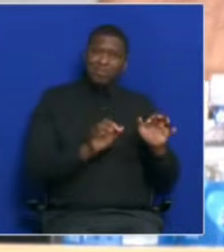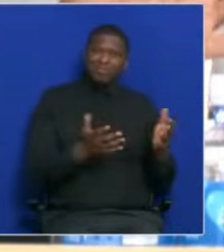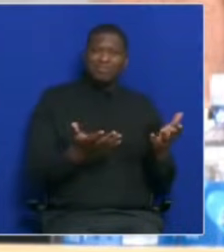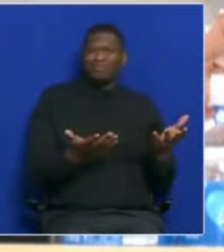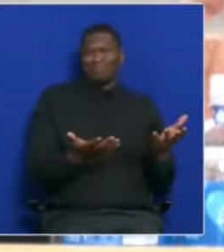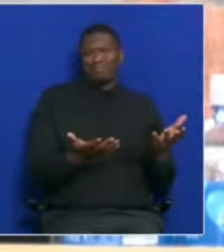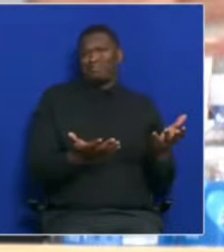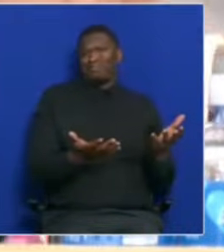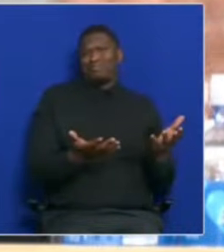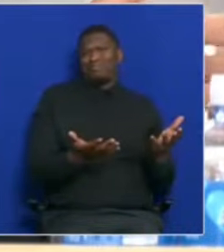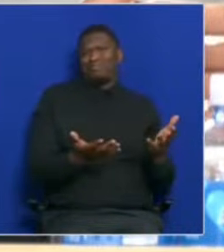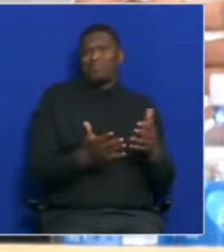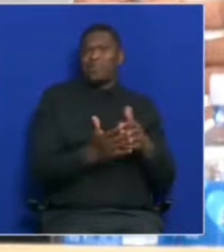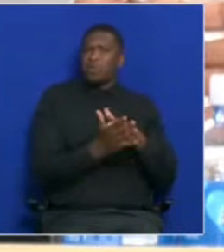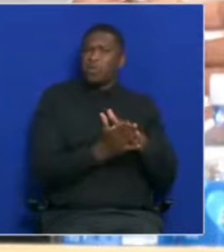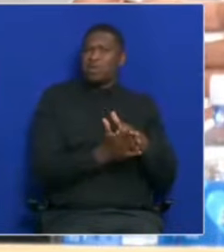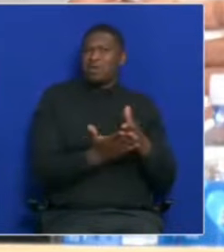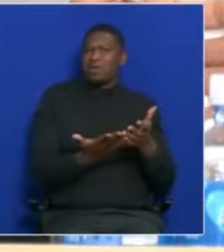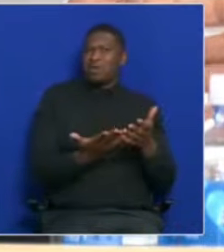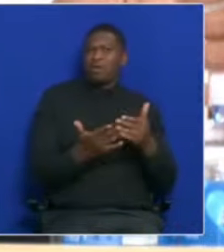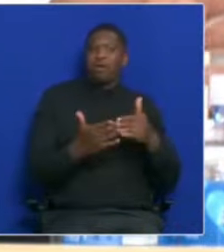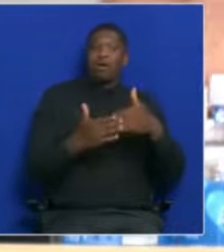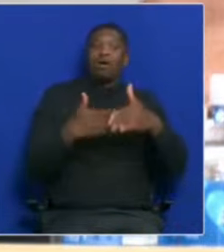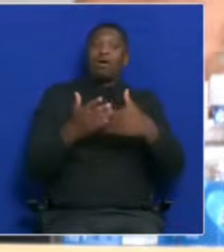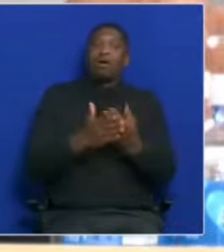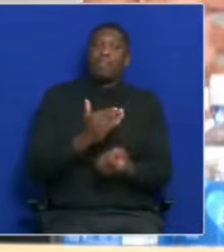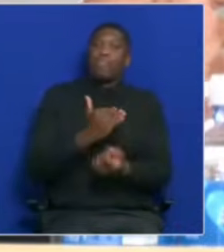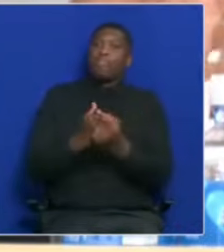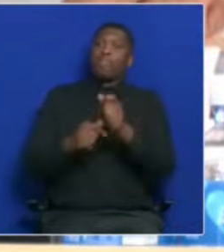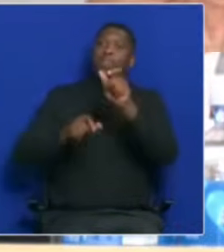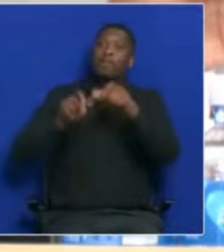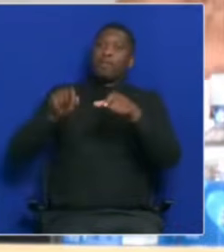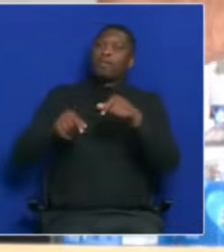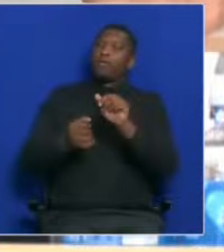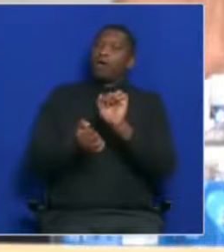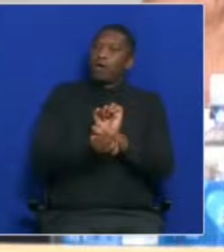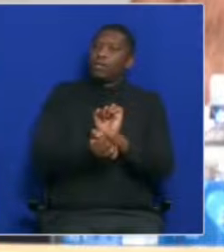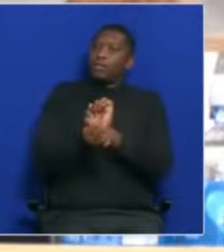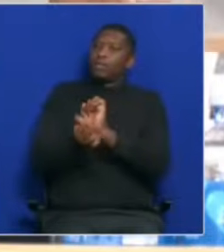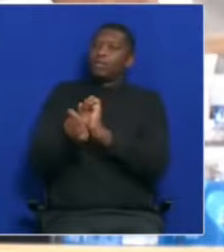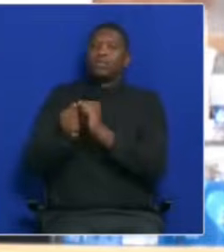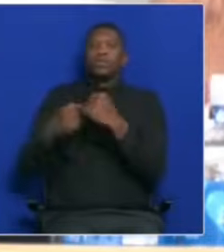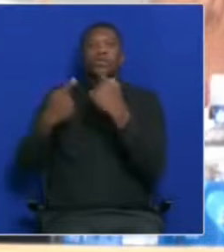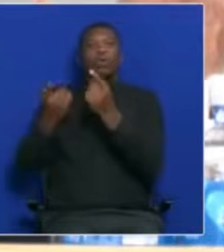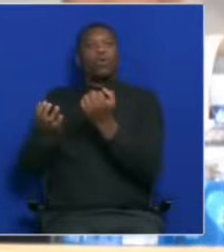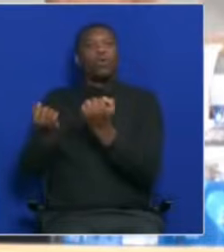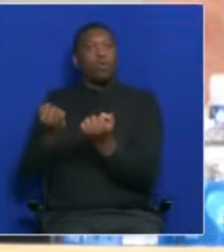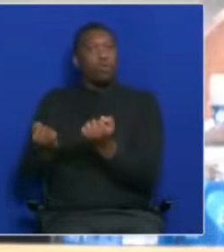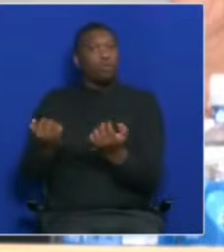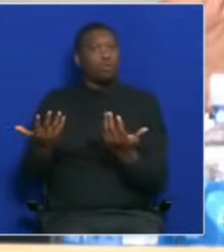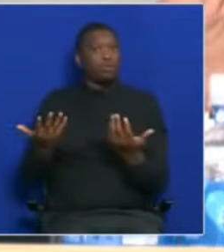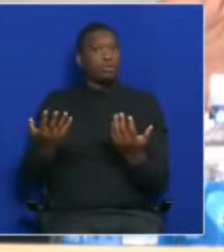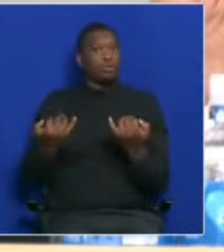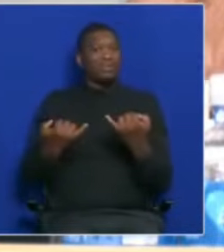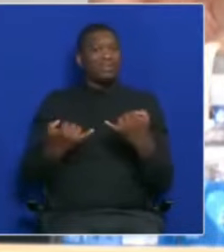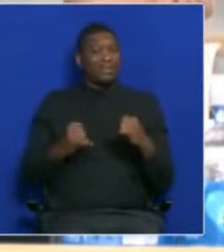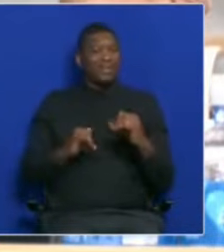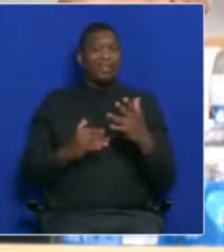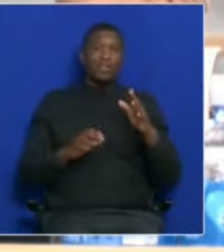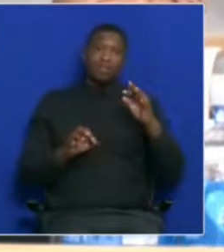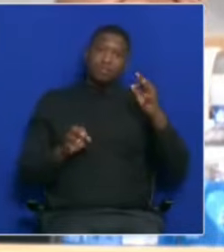lends at people getting arrested and people getting to court? Even before that, it lends at a decision to